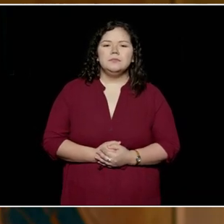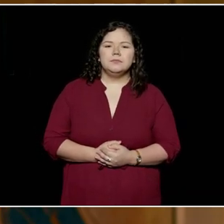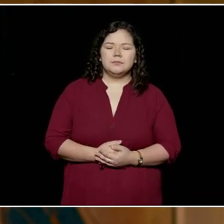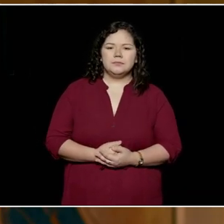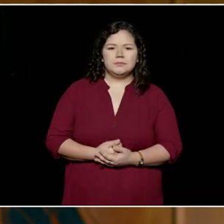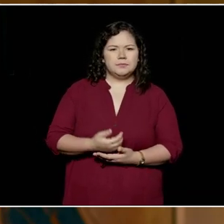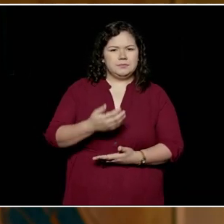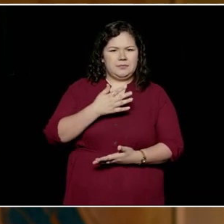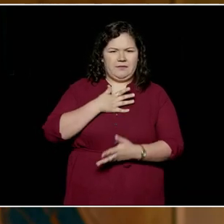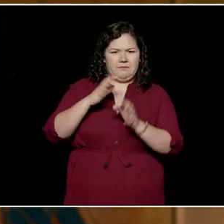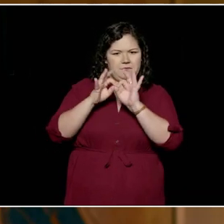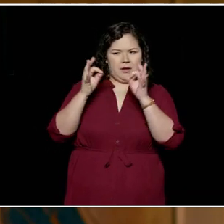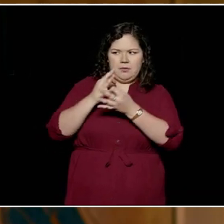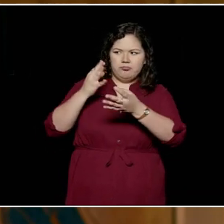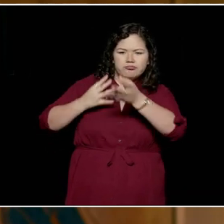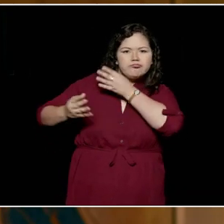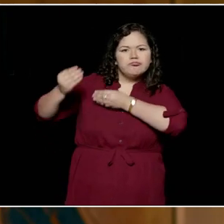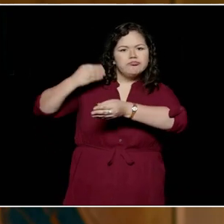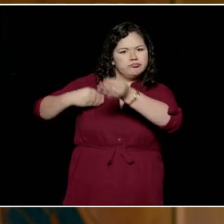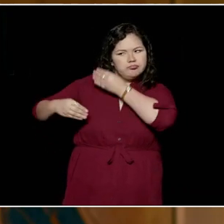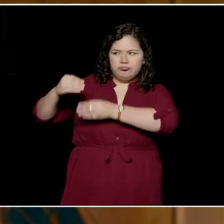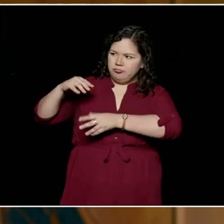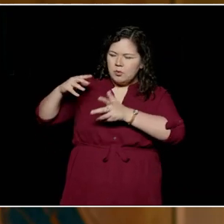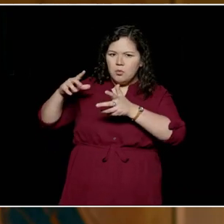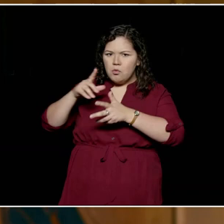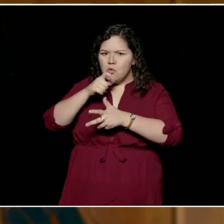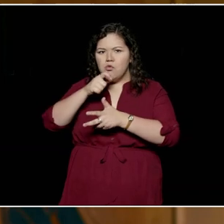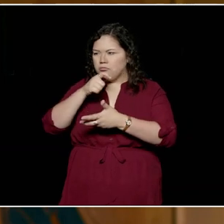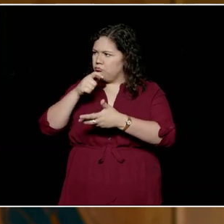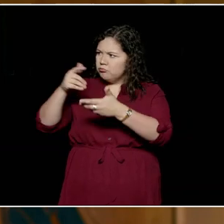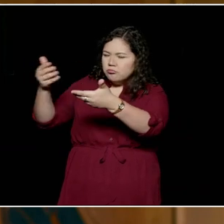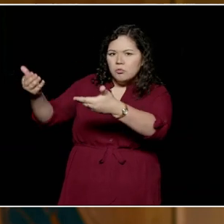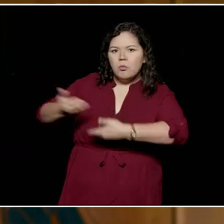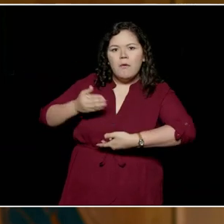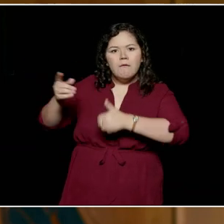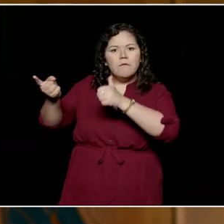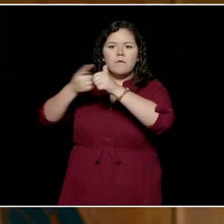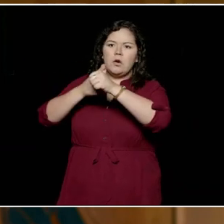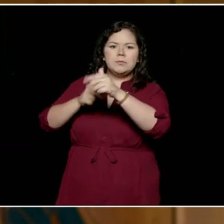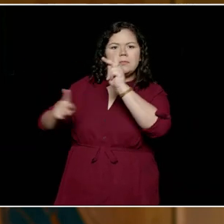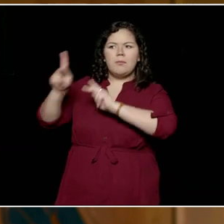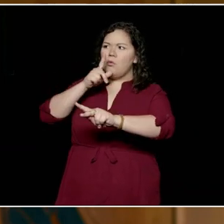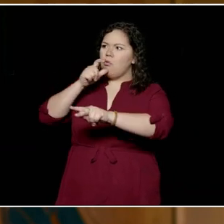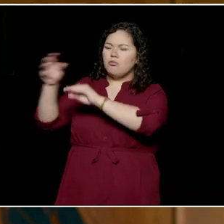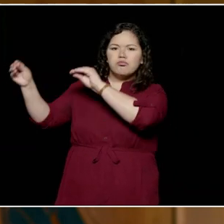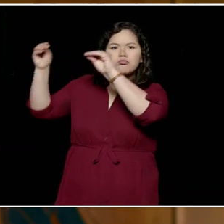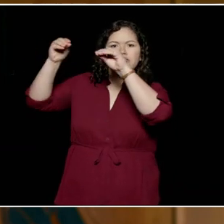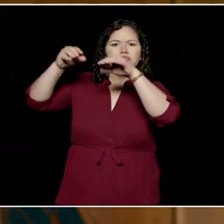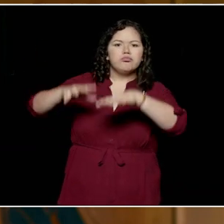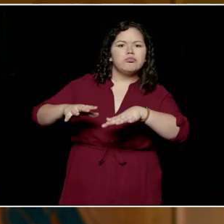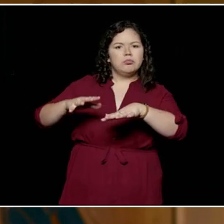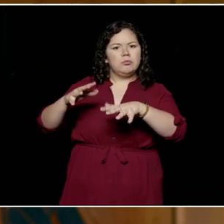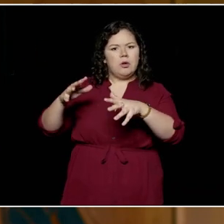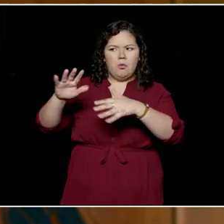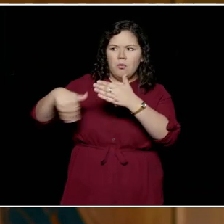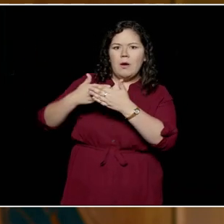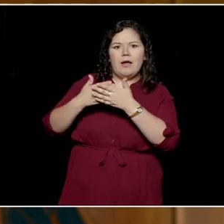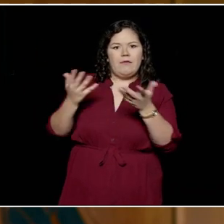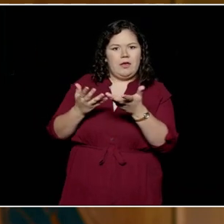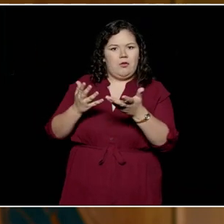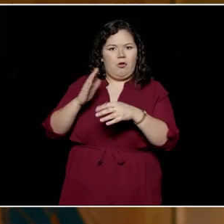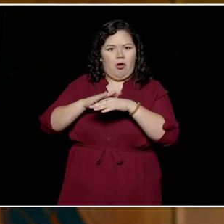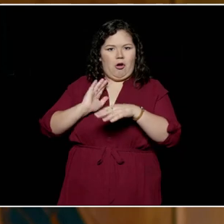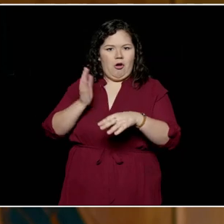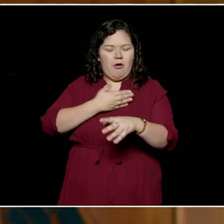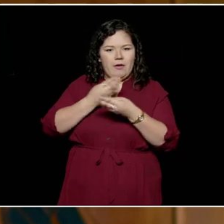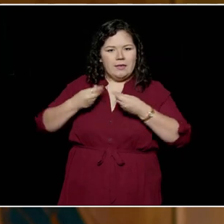Kepalano, who was here to greet the first visitors to arrive on our shores. And as our ancestor